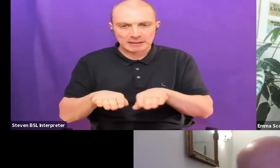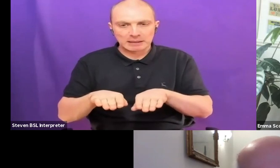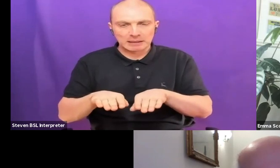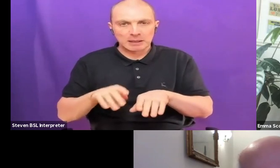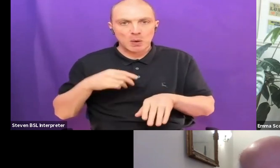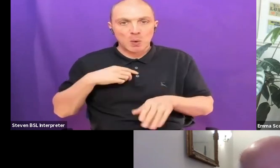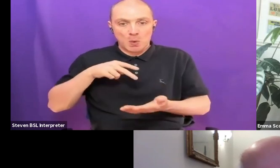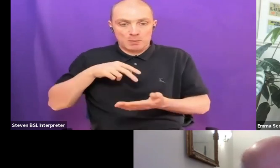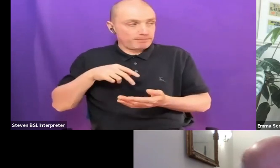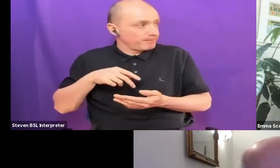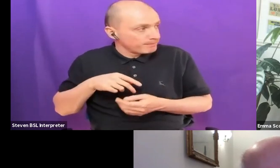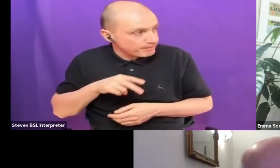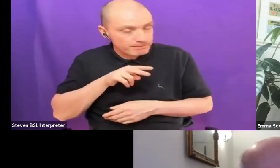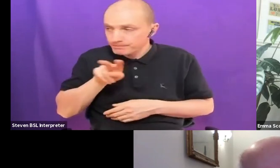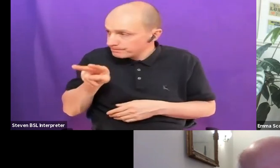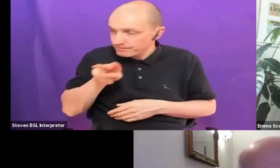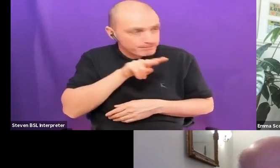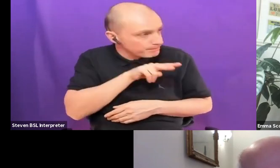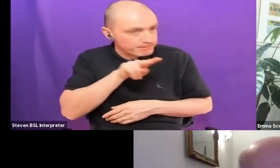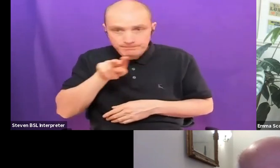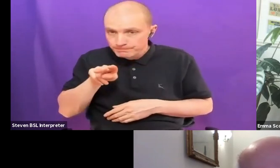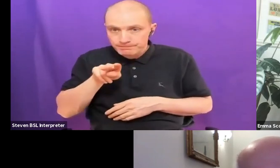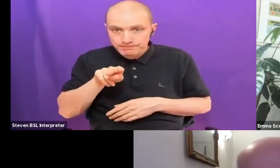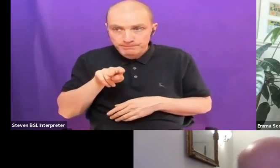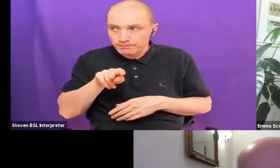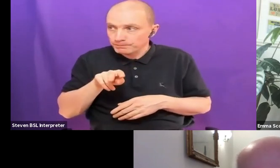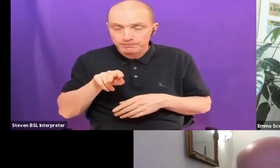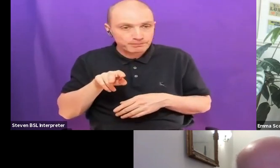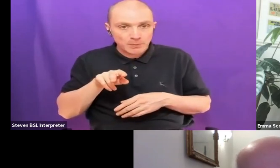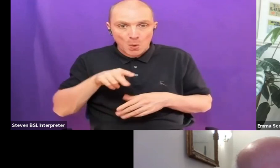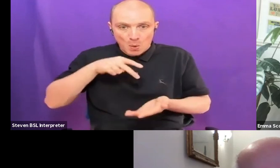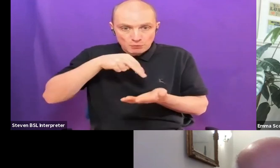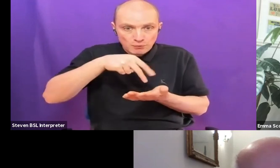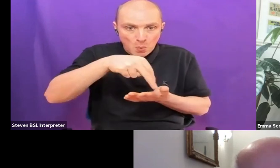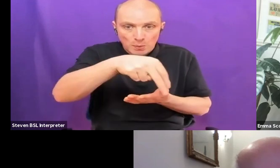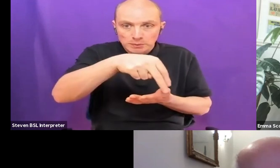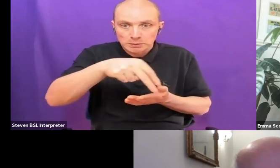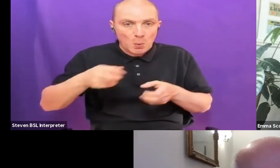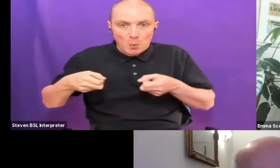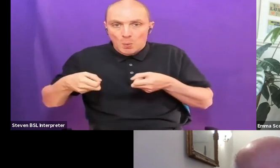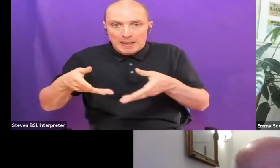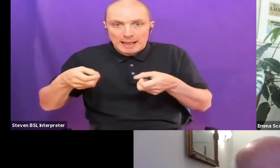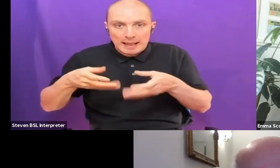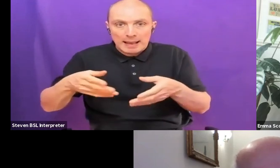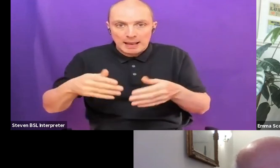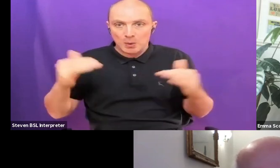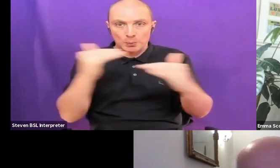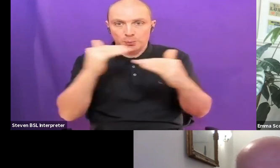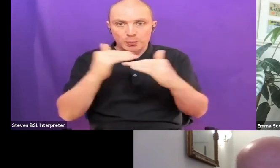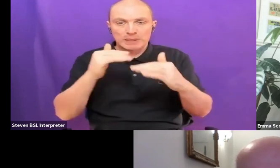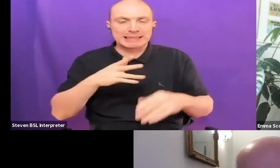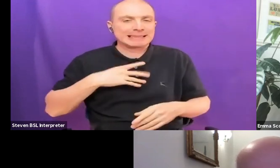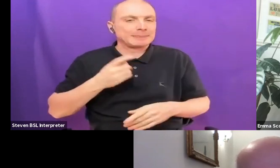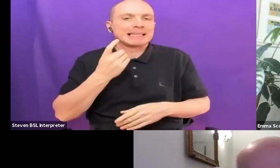as Kevin was pointing out. We need smooth, wide pavements free of clutter. We need drop curbs